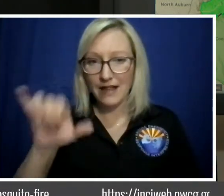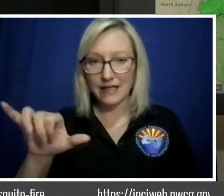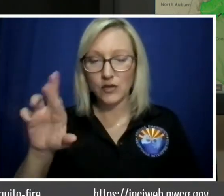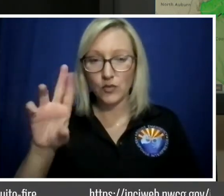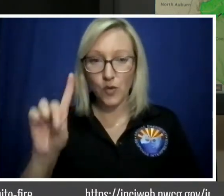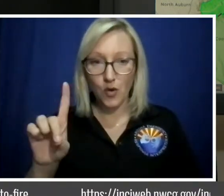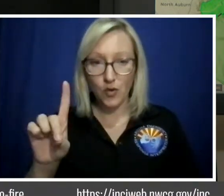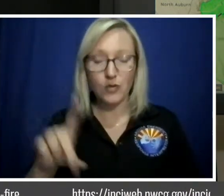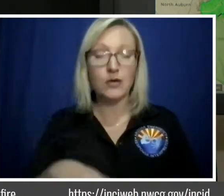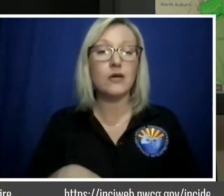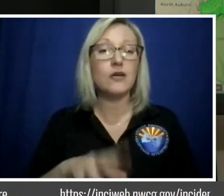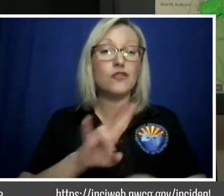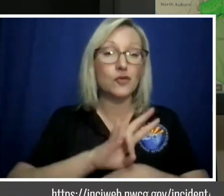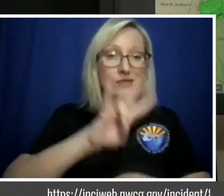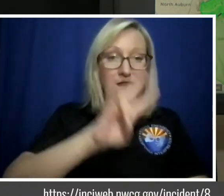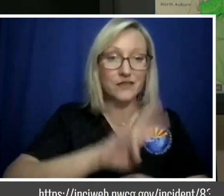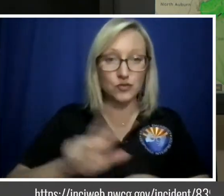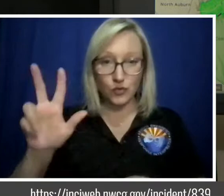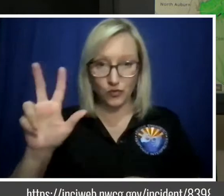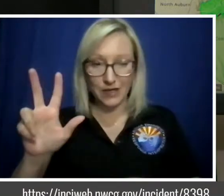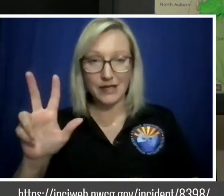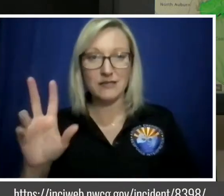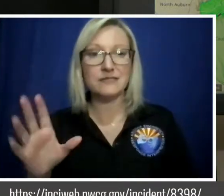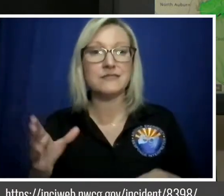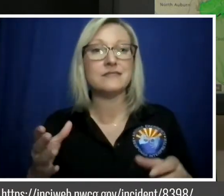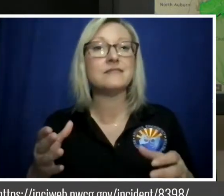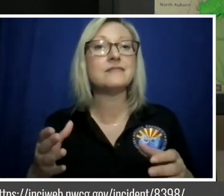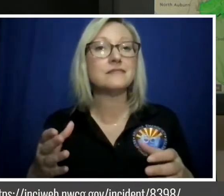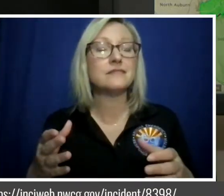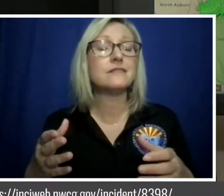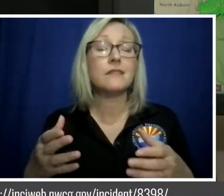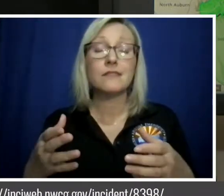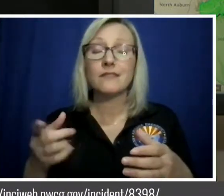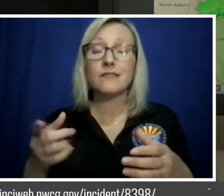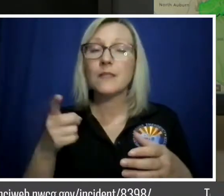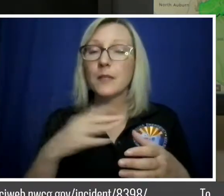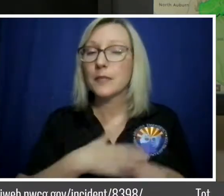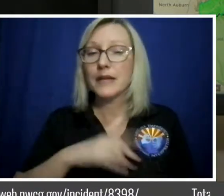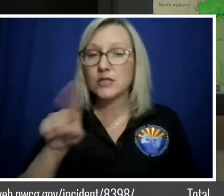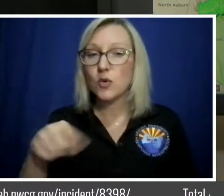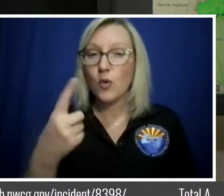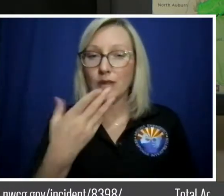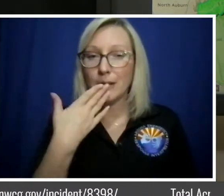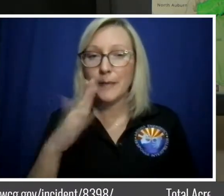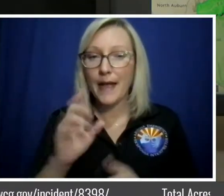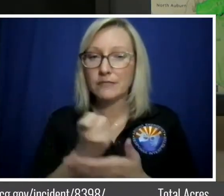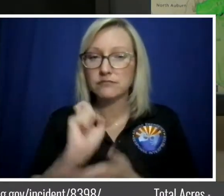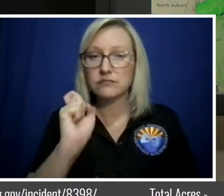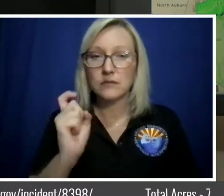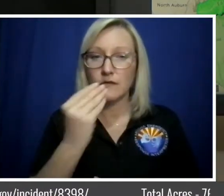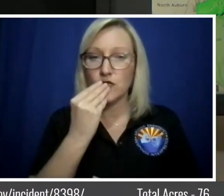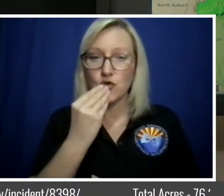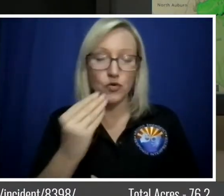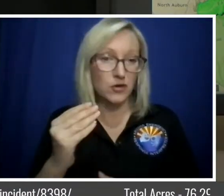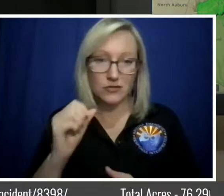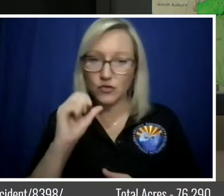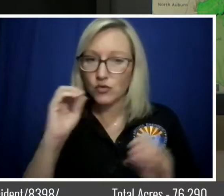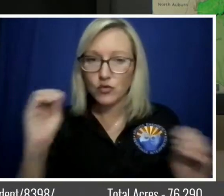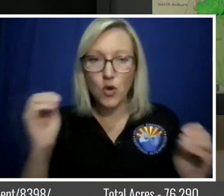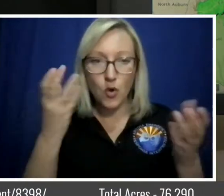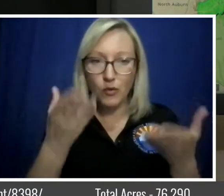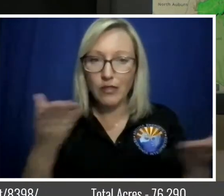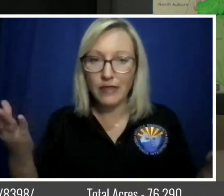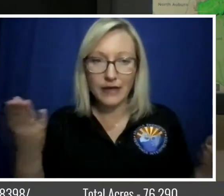to 3 p.m. And they're just asking for spoiled food only. Again, no burned items or debris